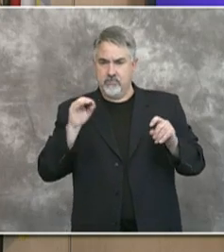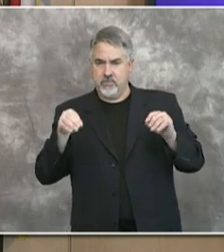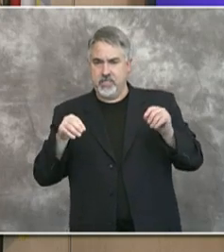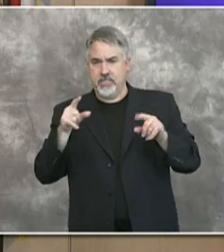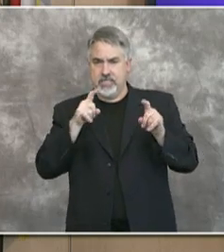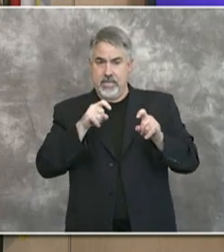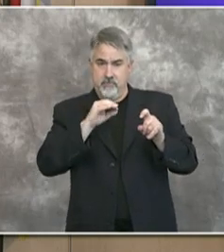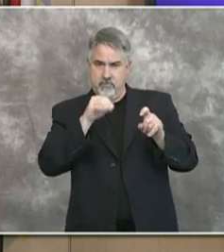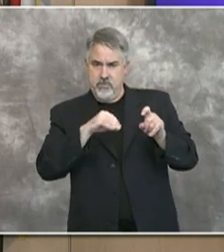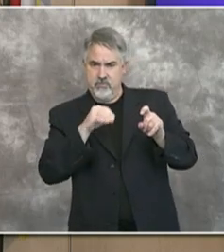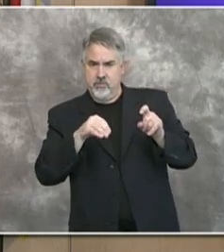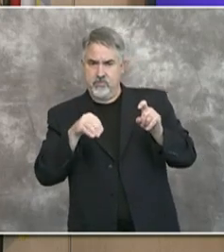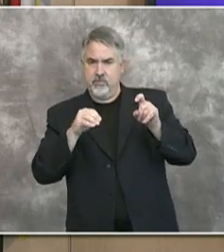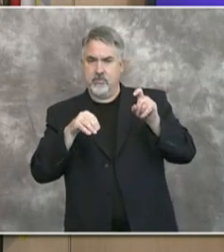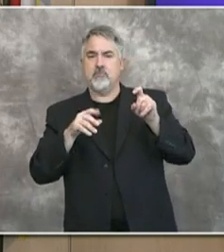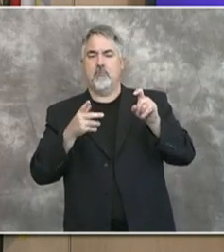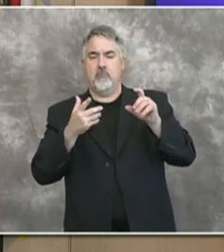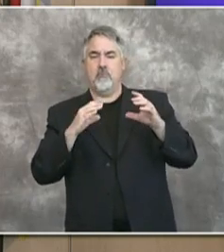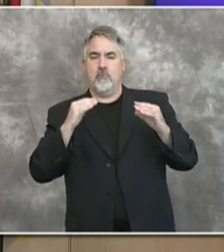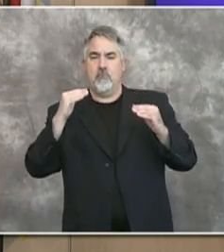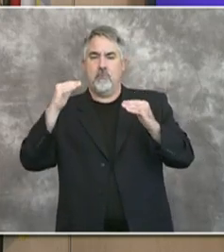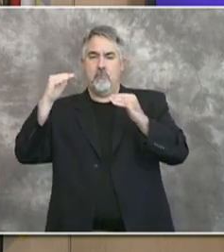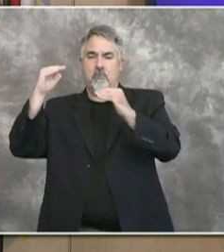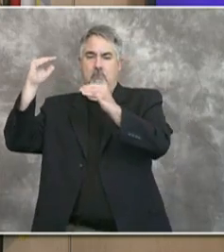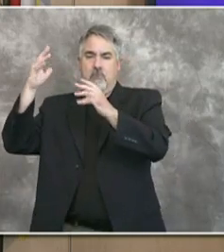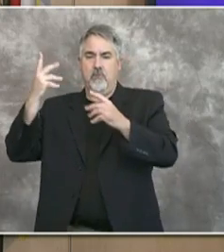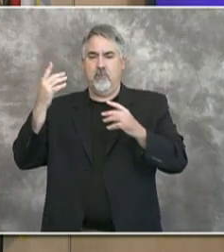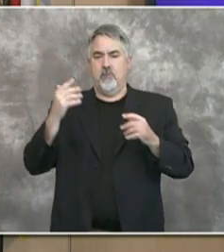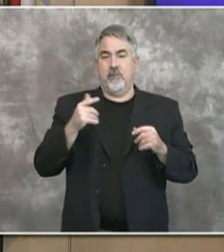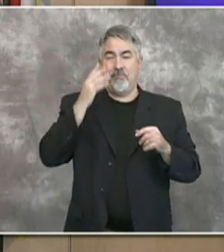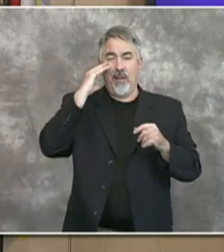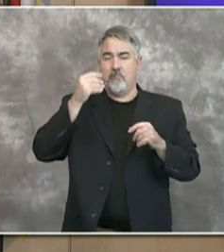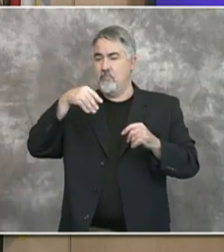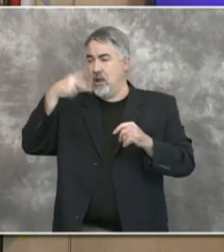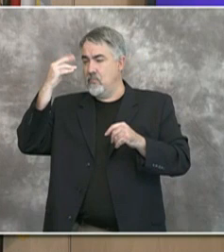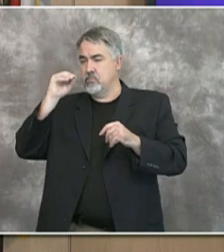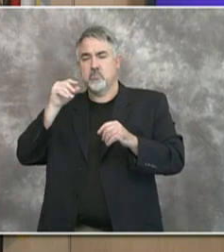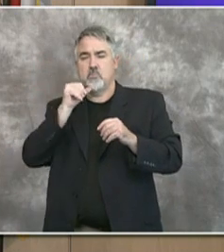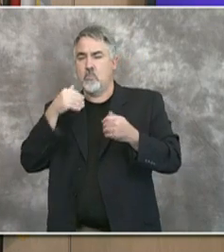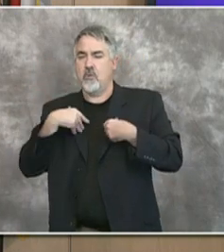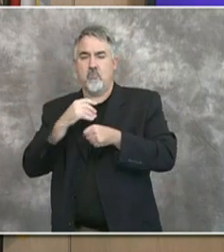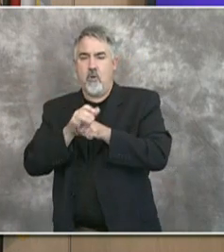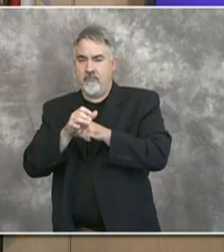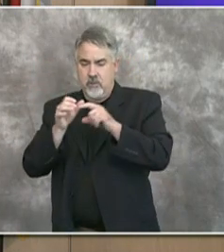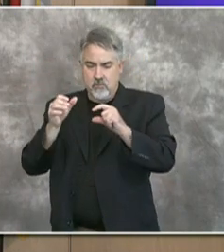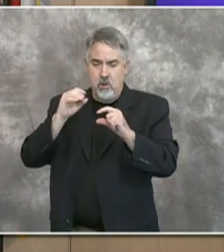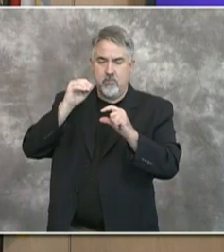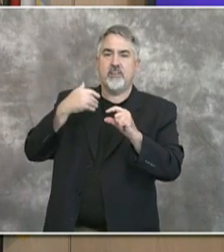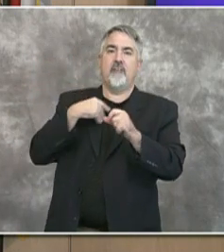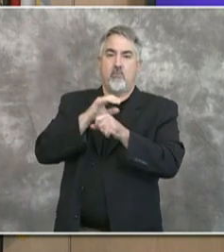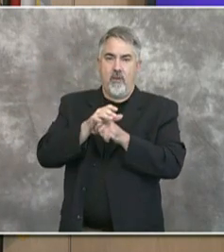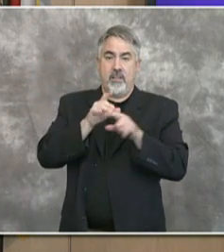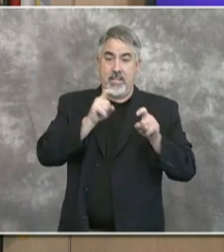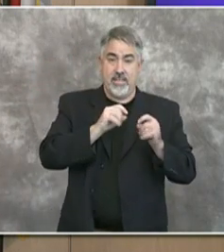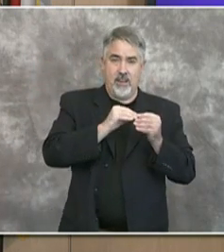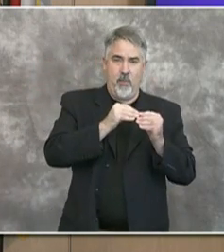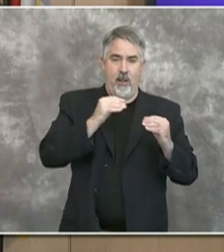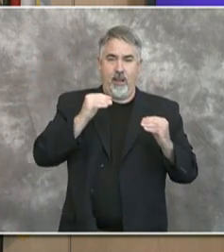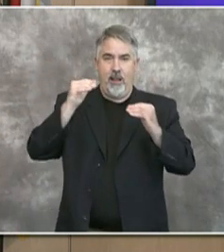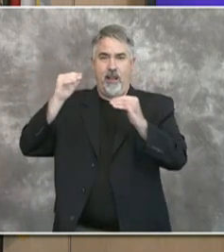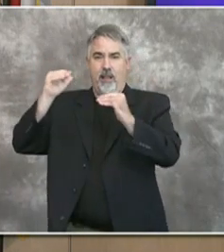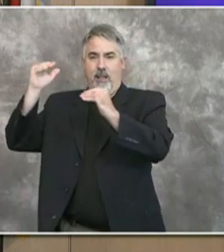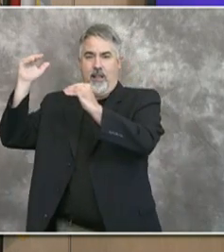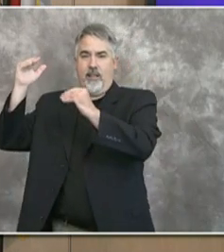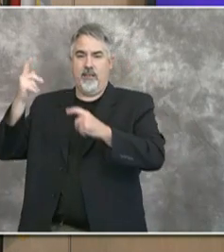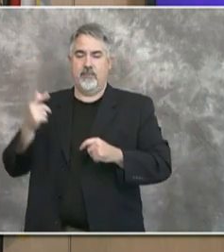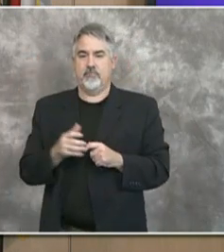of positives as a percentage of total testing on a day-to-day basis. A few days ago, we shared with you that we had 109 cases,